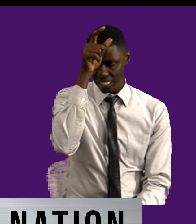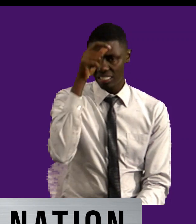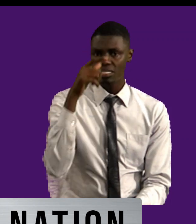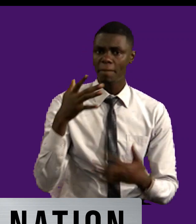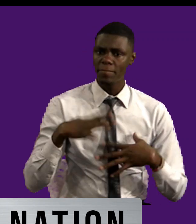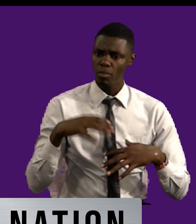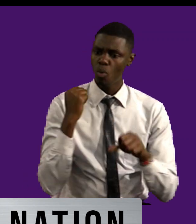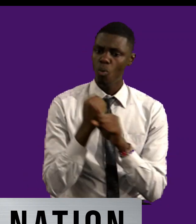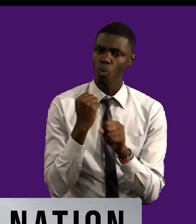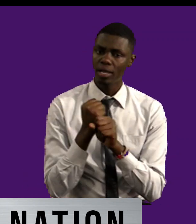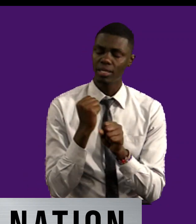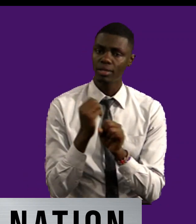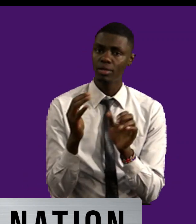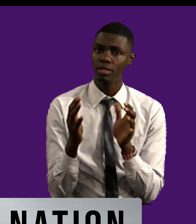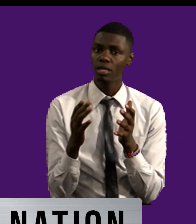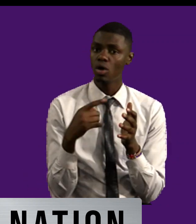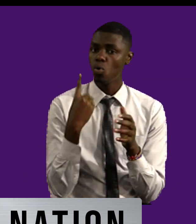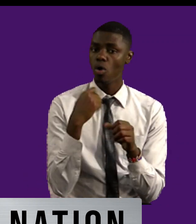working